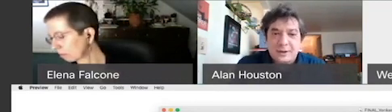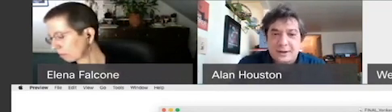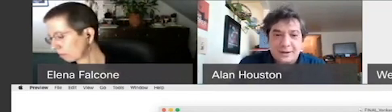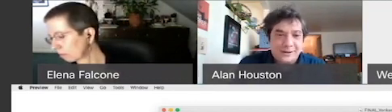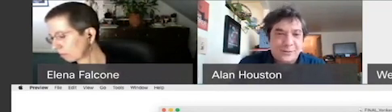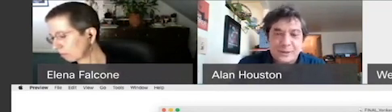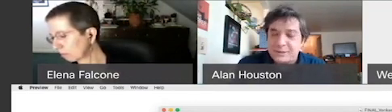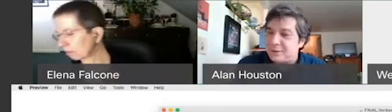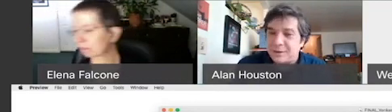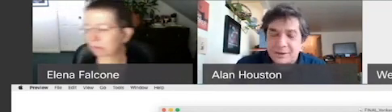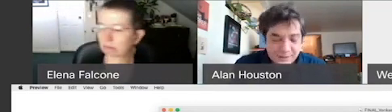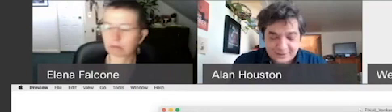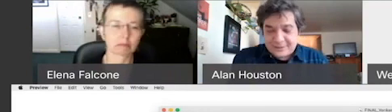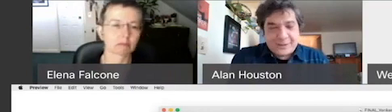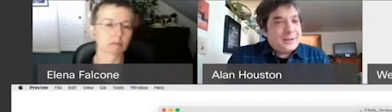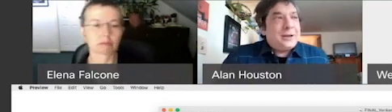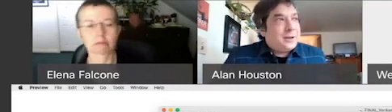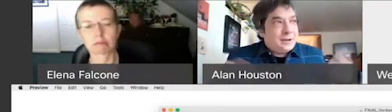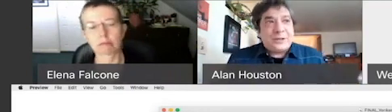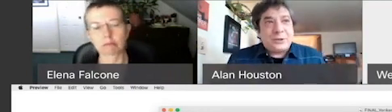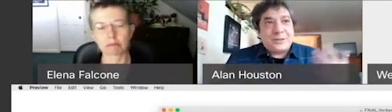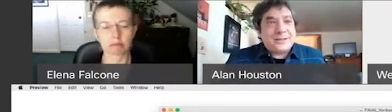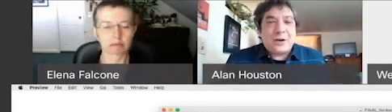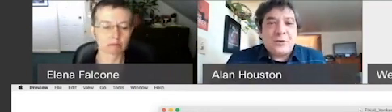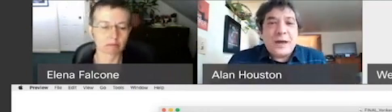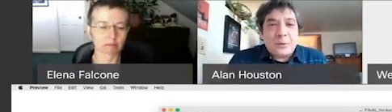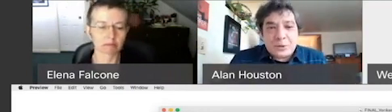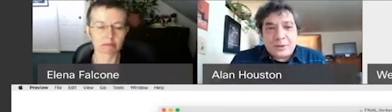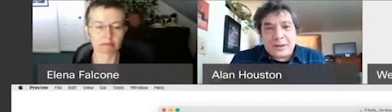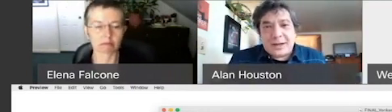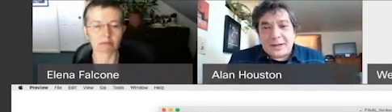We talk a lot about resources that are available,